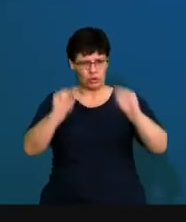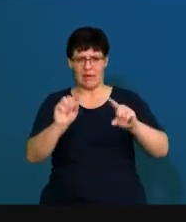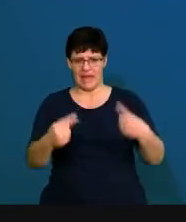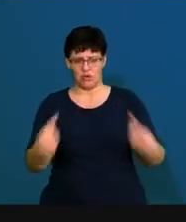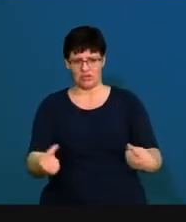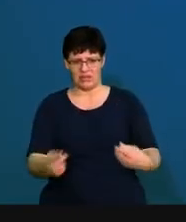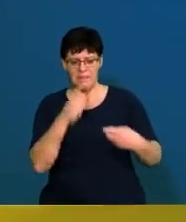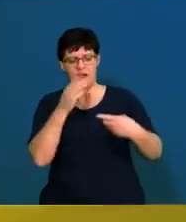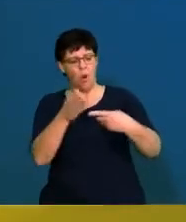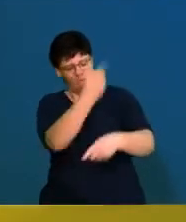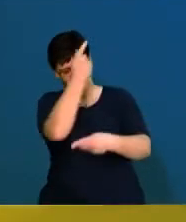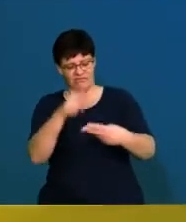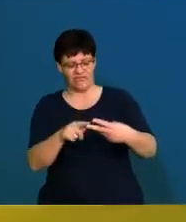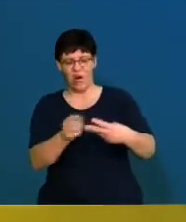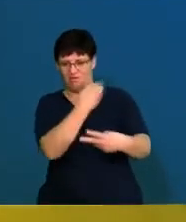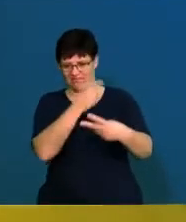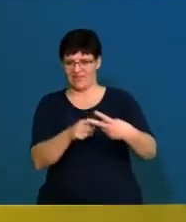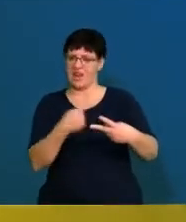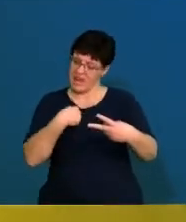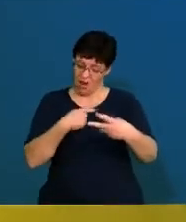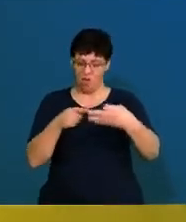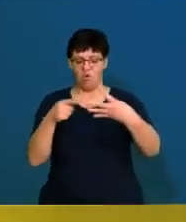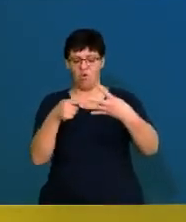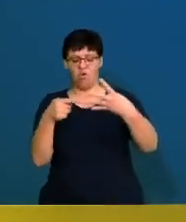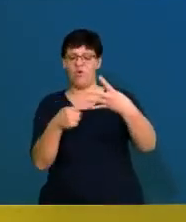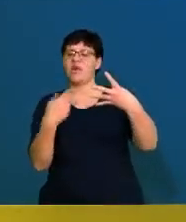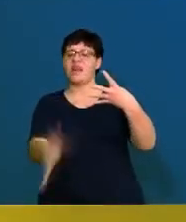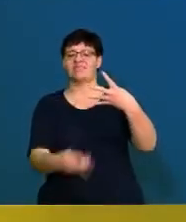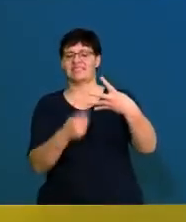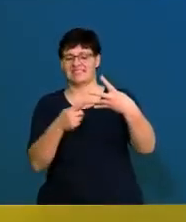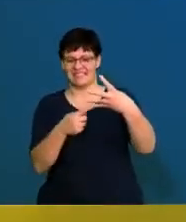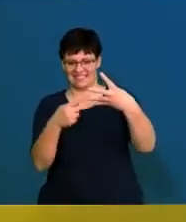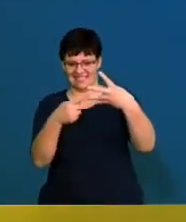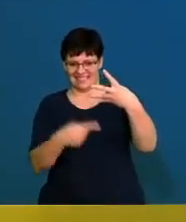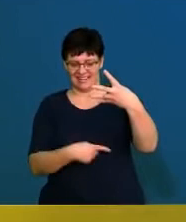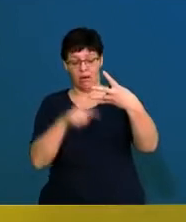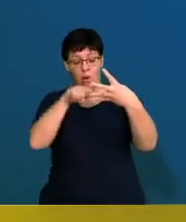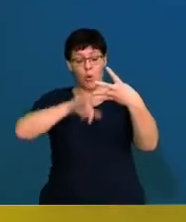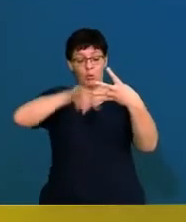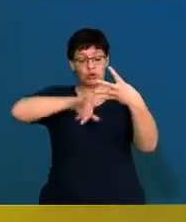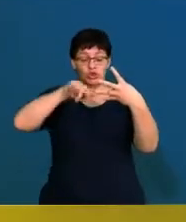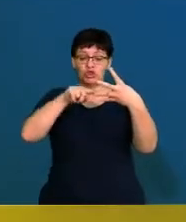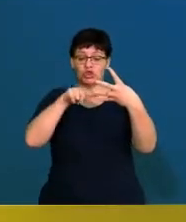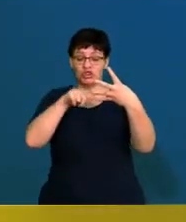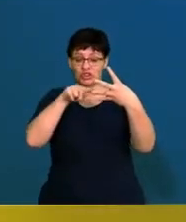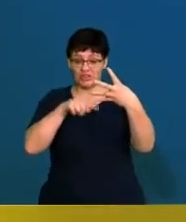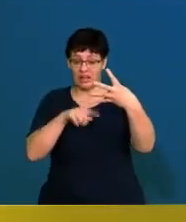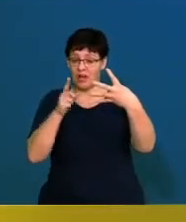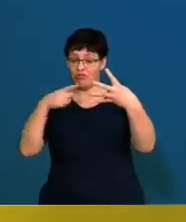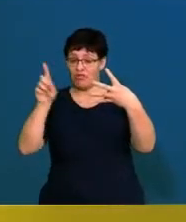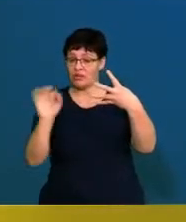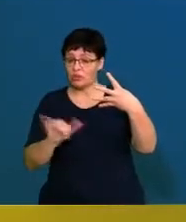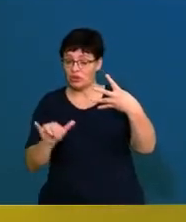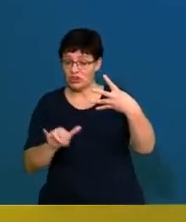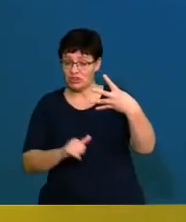4 options. We have a 50% chance of getting it right. Now, deciding as to which of the 2 options is correct,